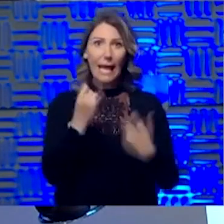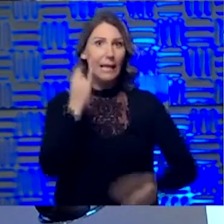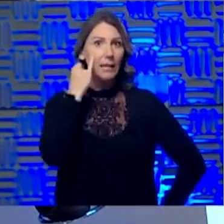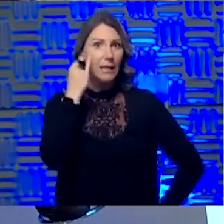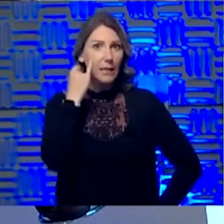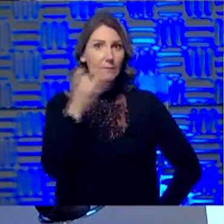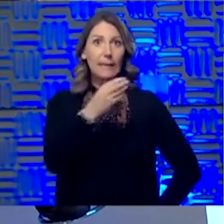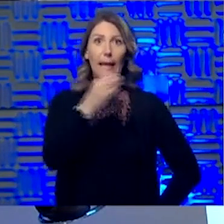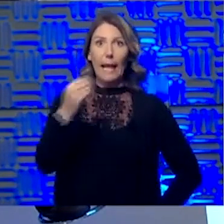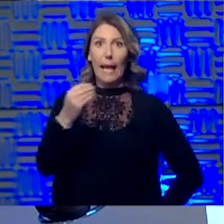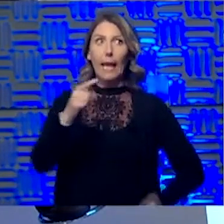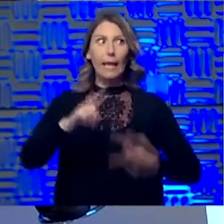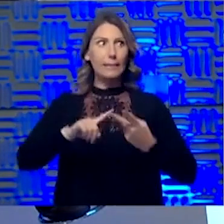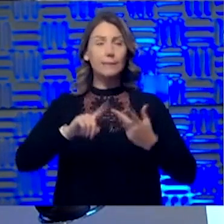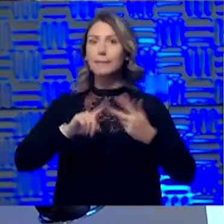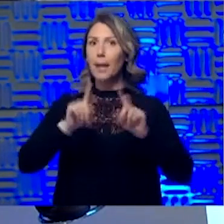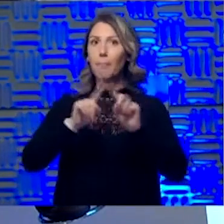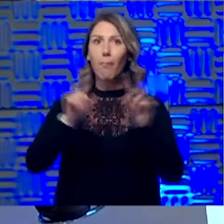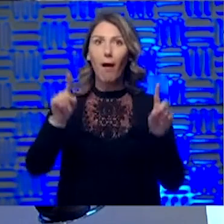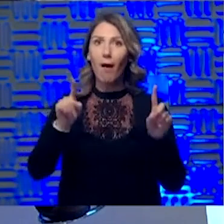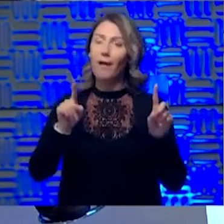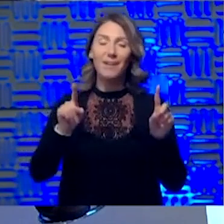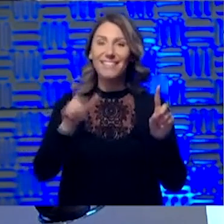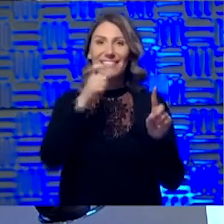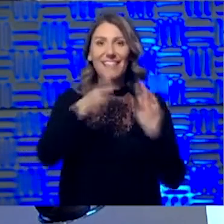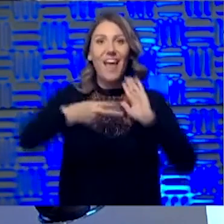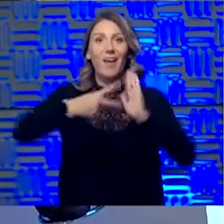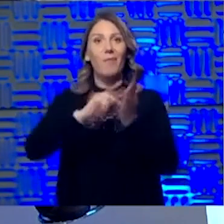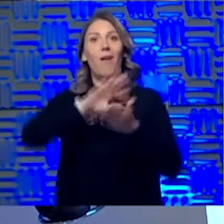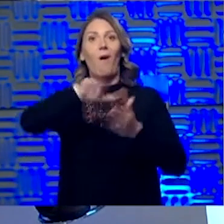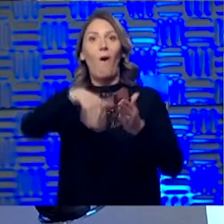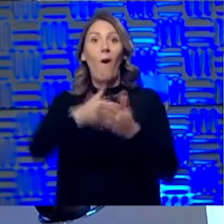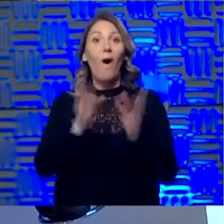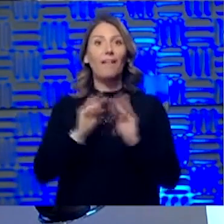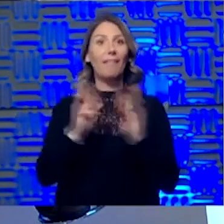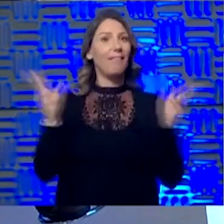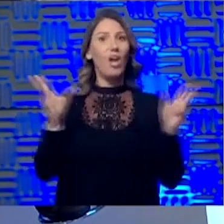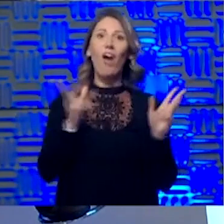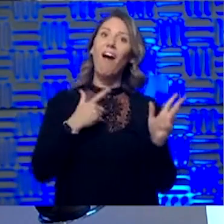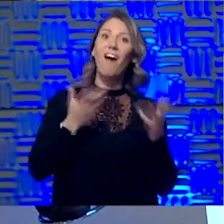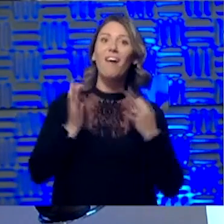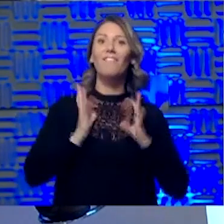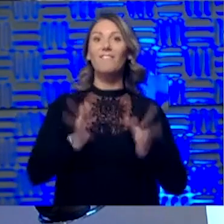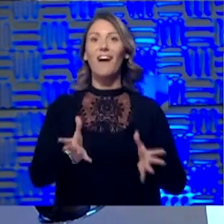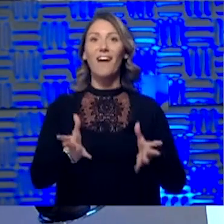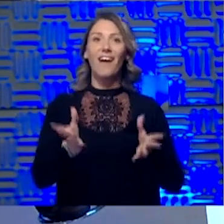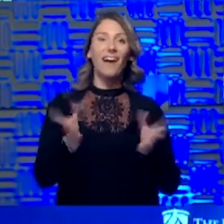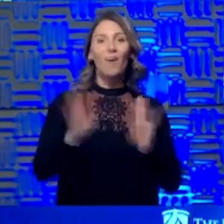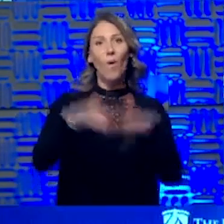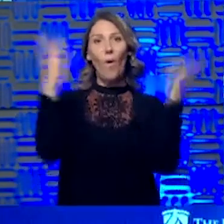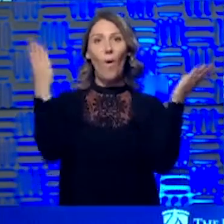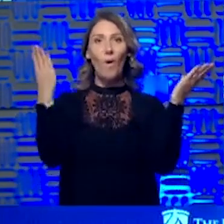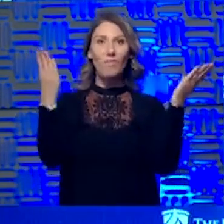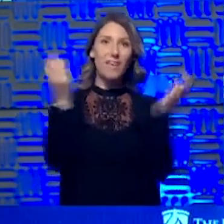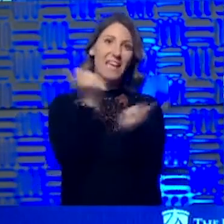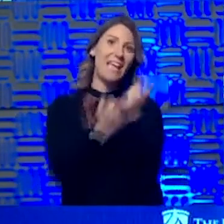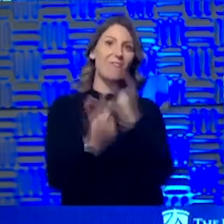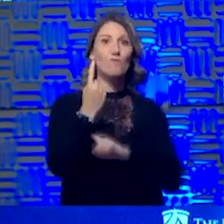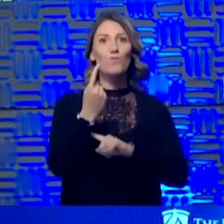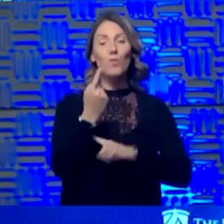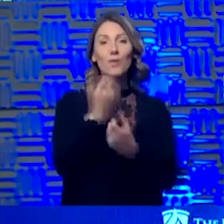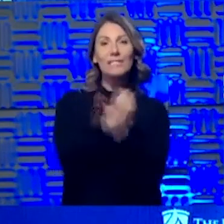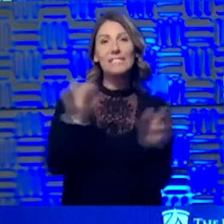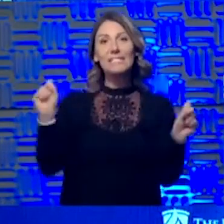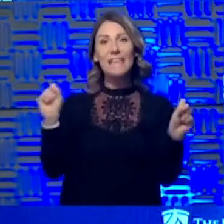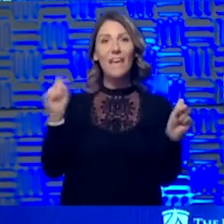out there, and that doesn't mean we're going to be all clear of virus, because if we're all clear of virus and everything's safe, I'm going to Kauffman Stadium. I'm